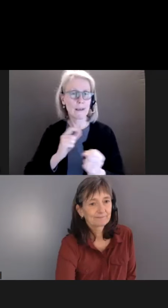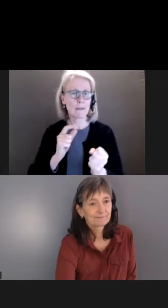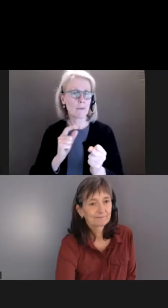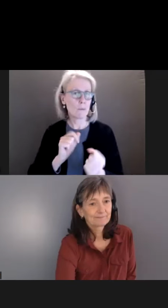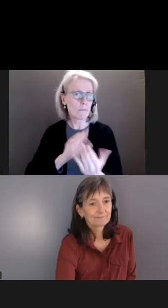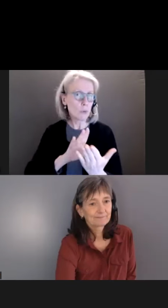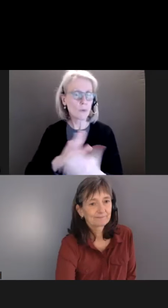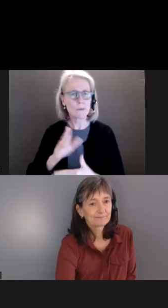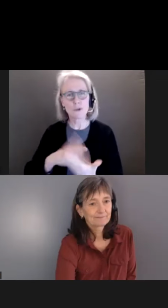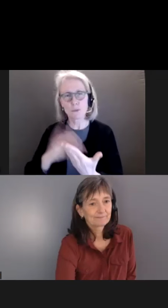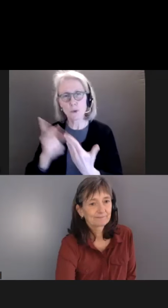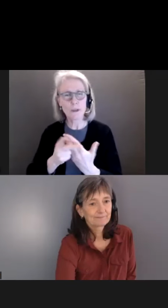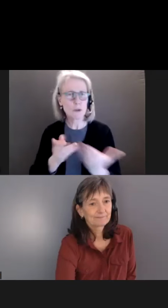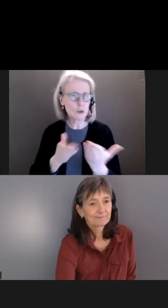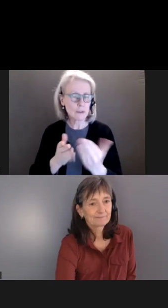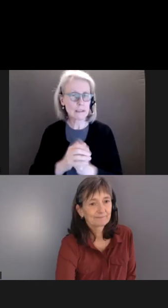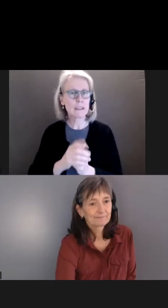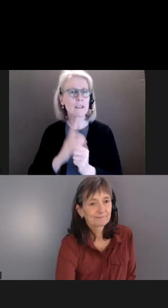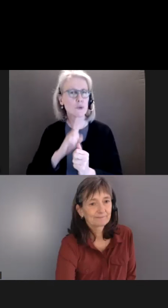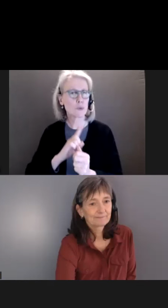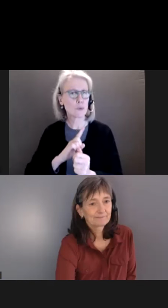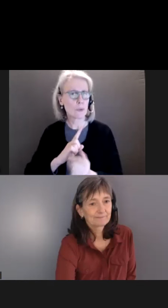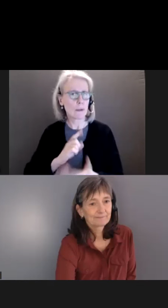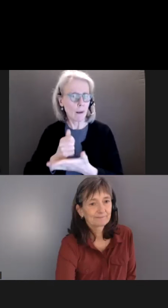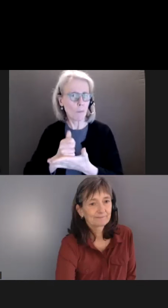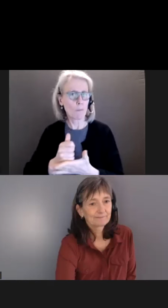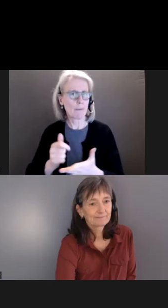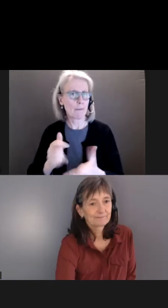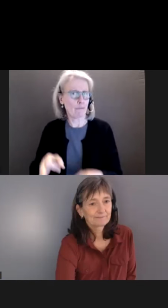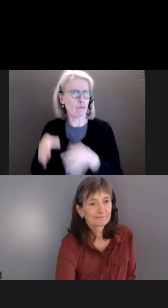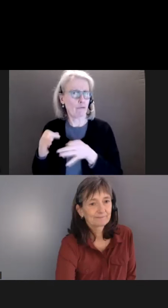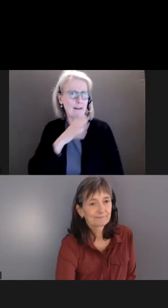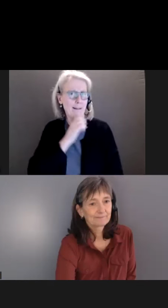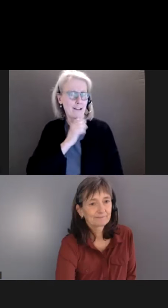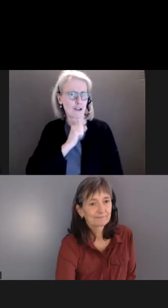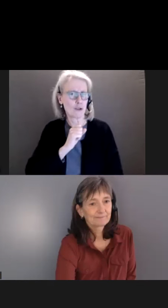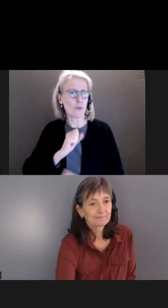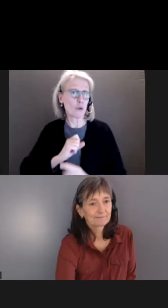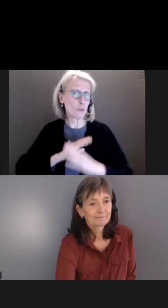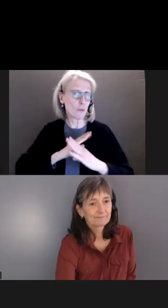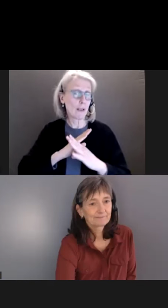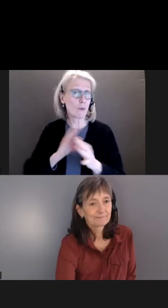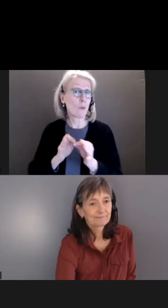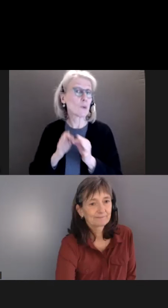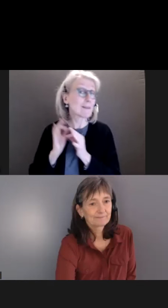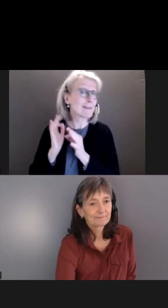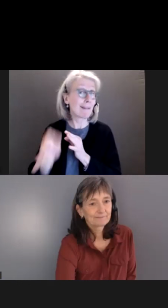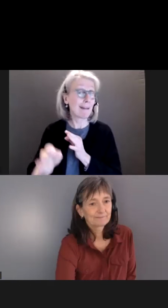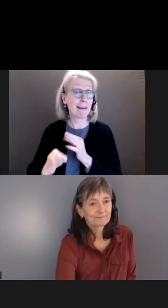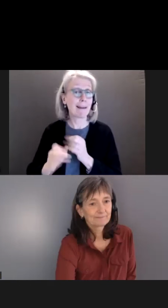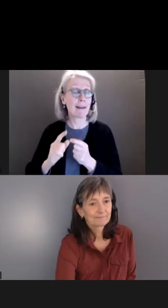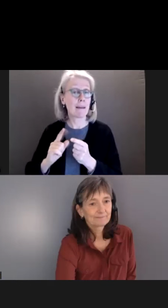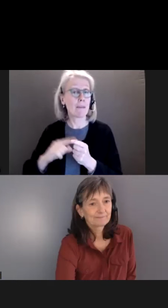risk factors for dementia early enough in life to prevent or delay the onset of the condition can be very